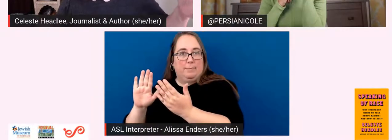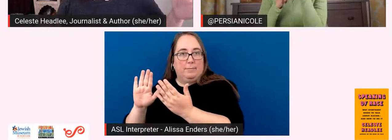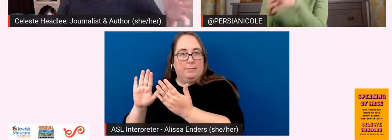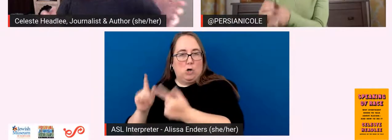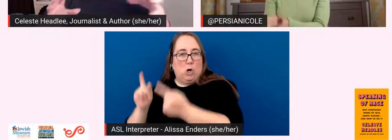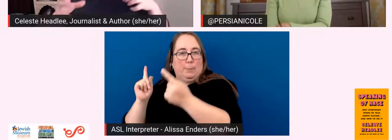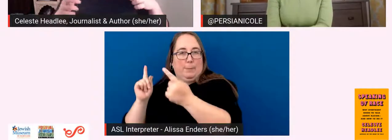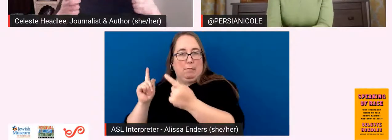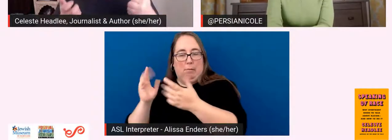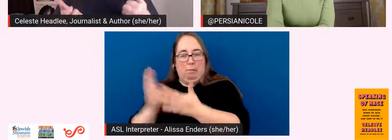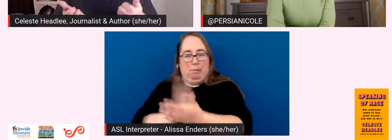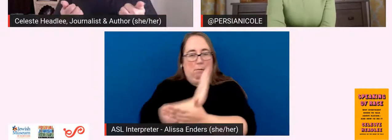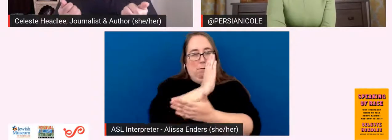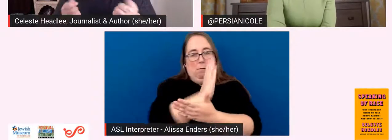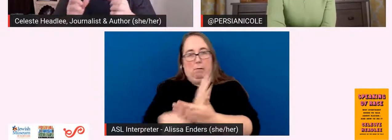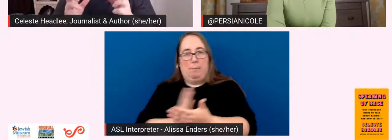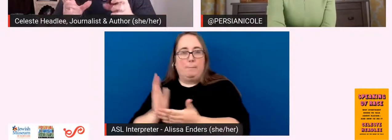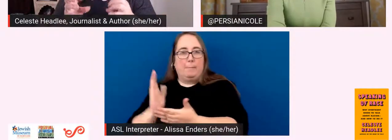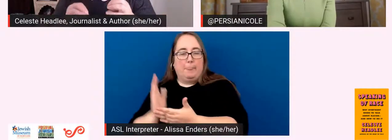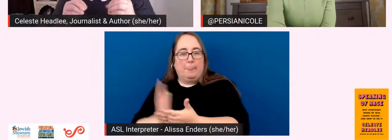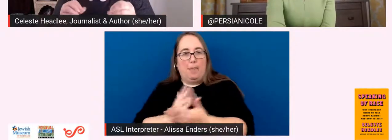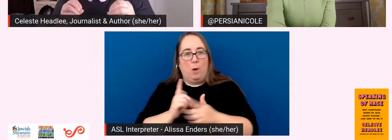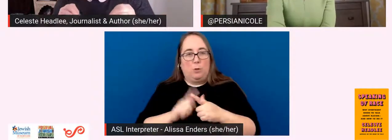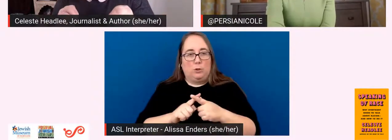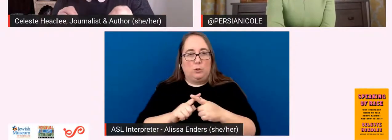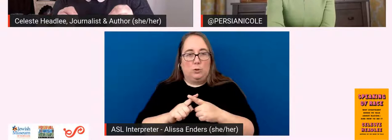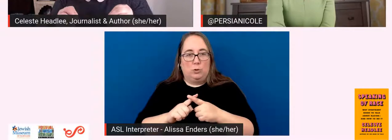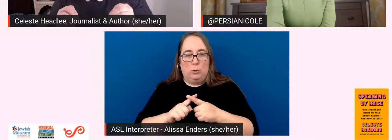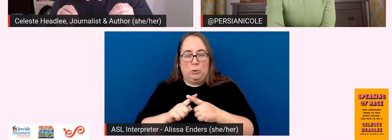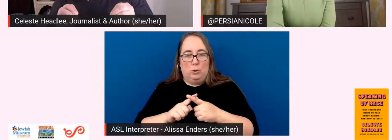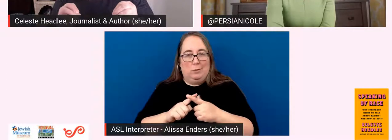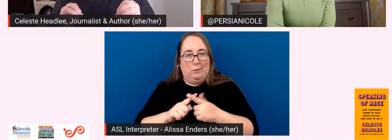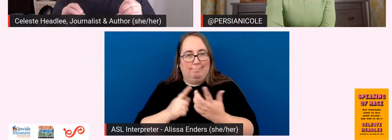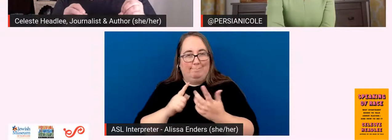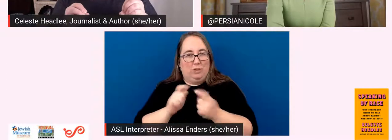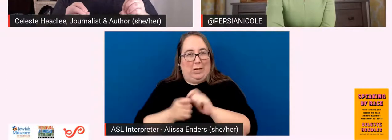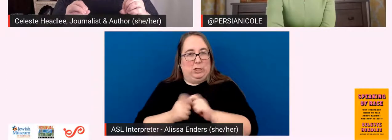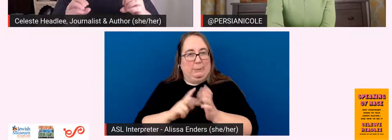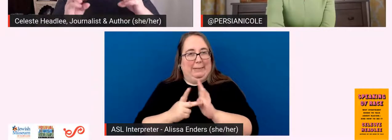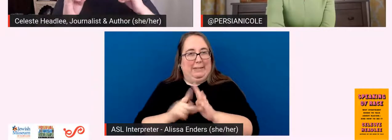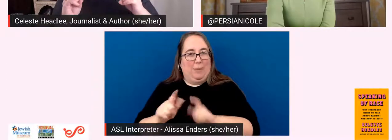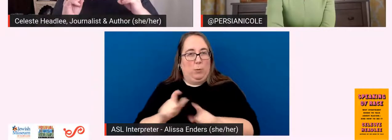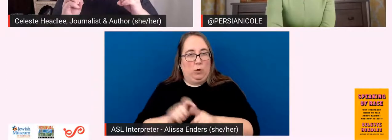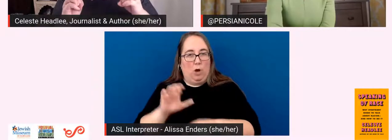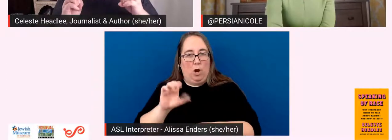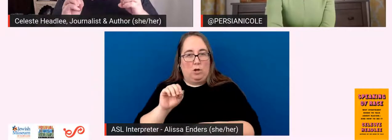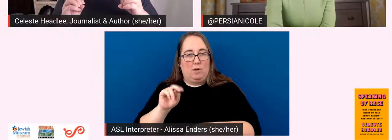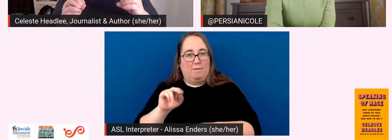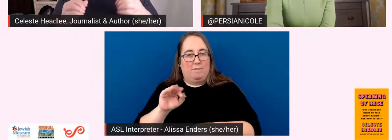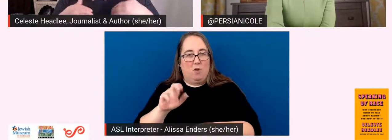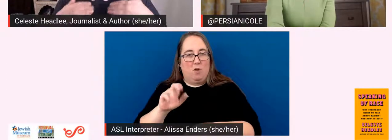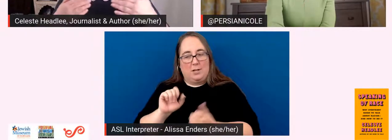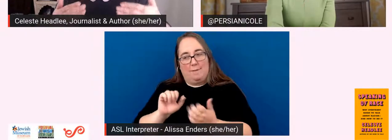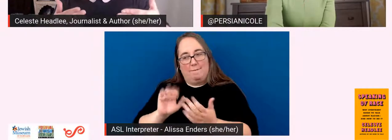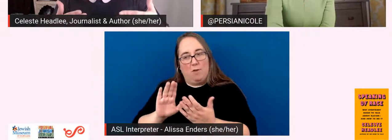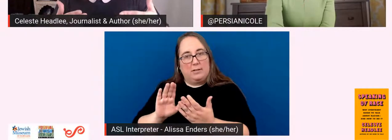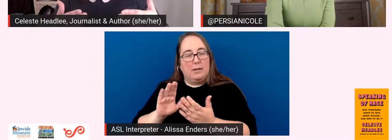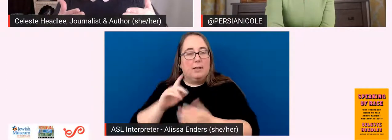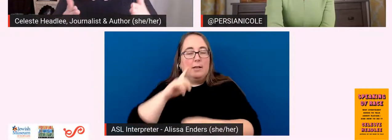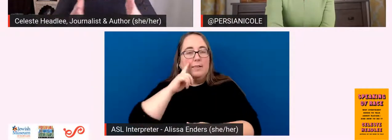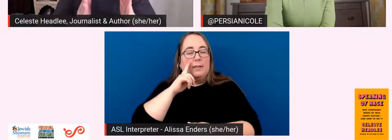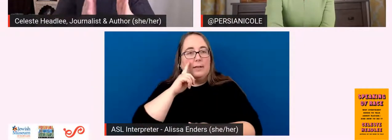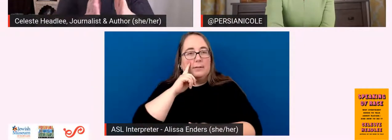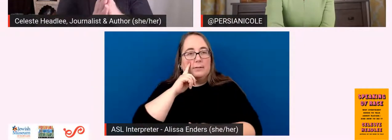argument. Yeah. I want to sort of reclaim that word confront. Mm-hmm. Okay. I want people to start thinking of